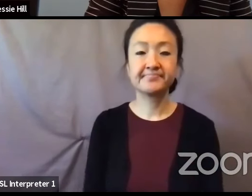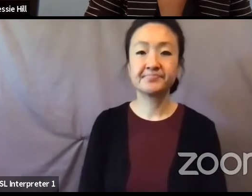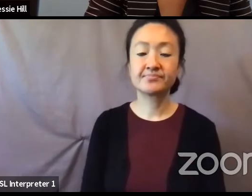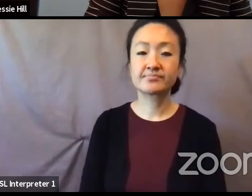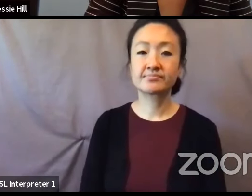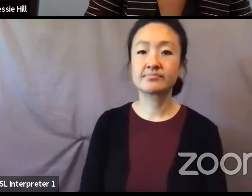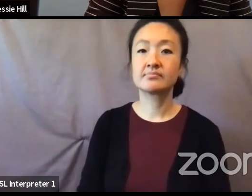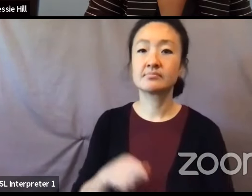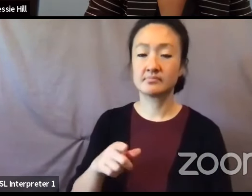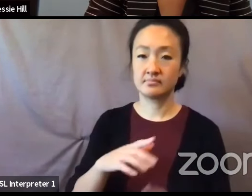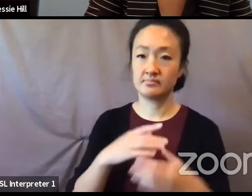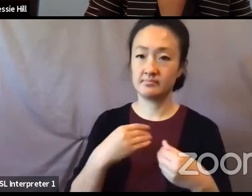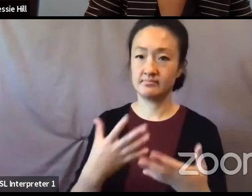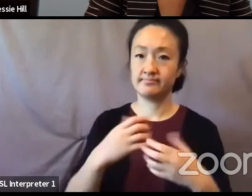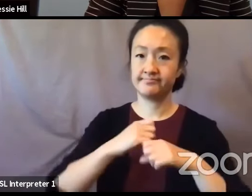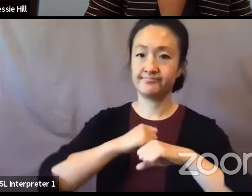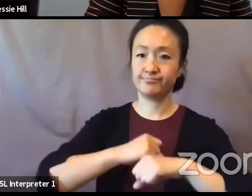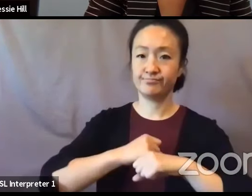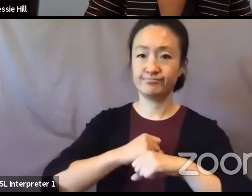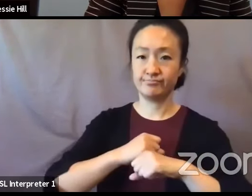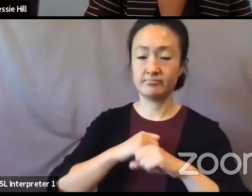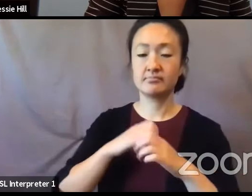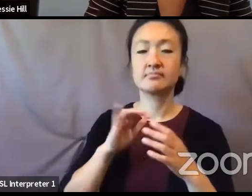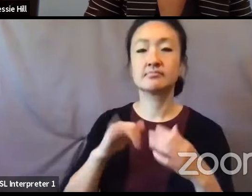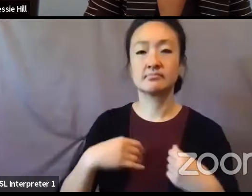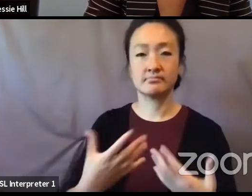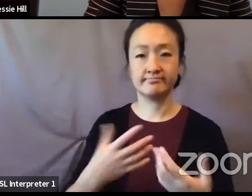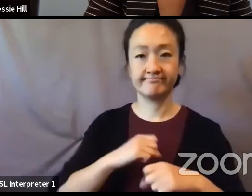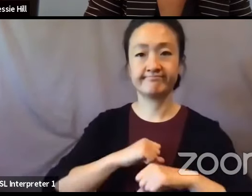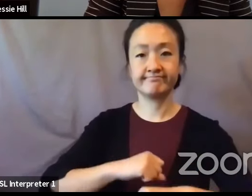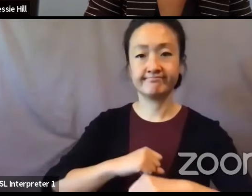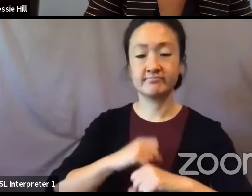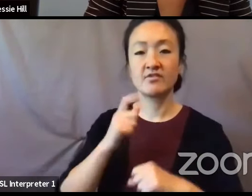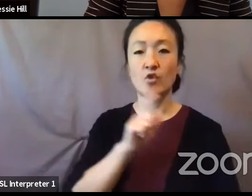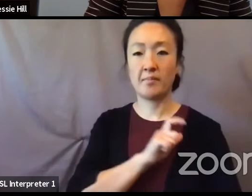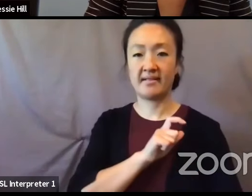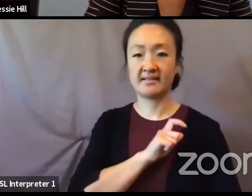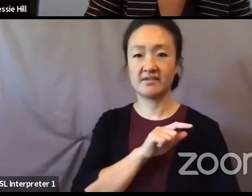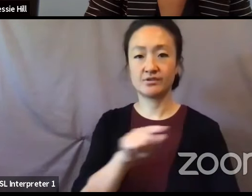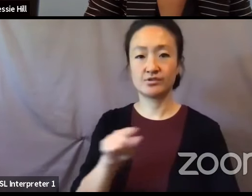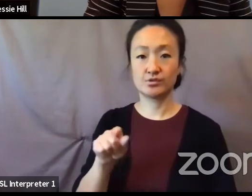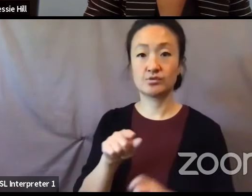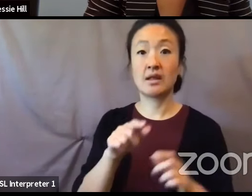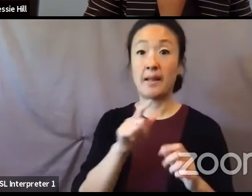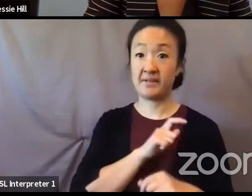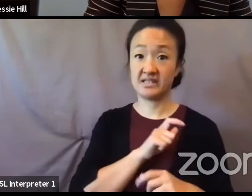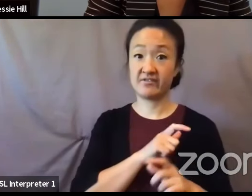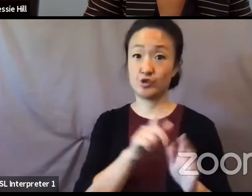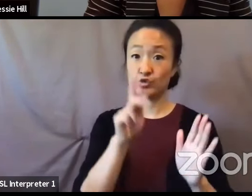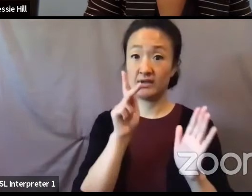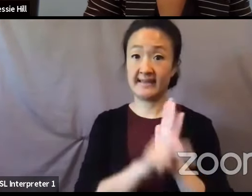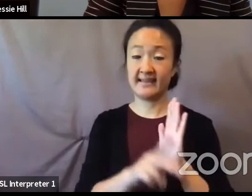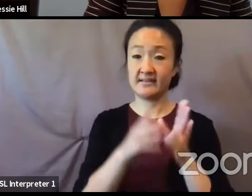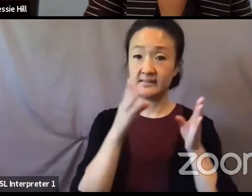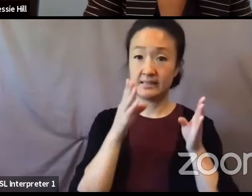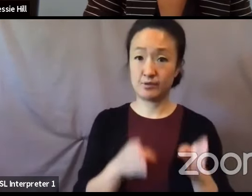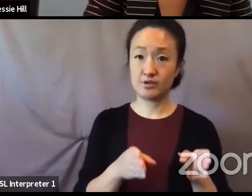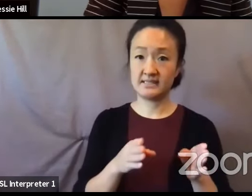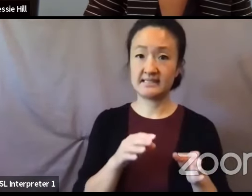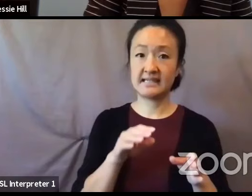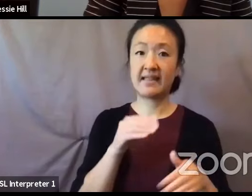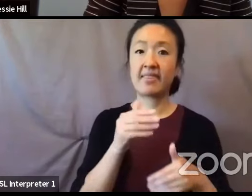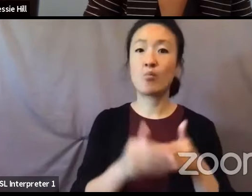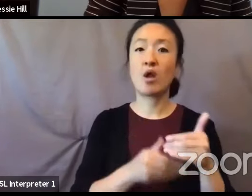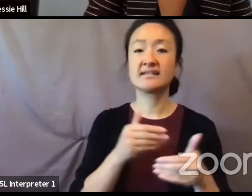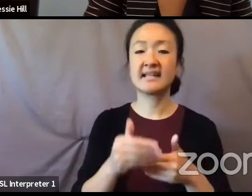immunizes that creates an immunity for police officers who kill someone in the process of quelling